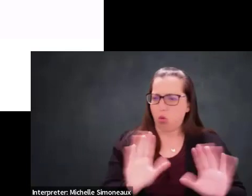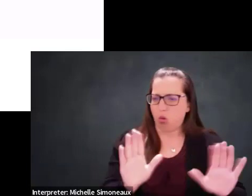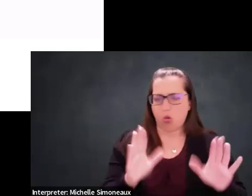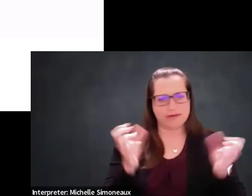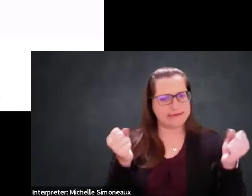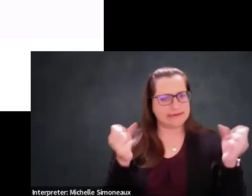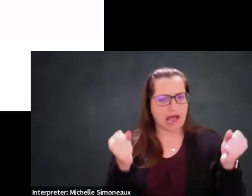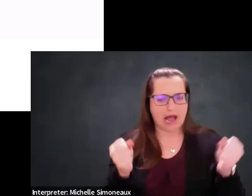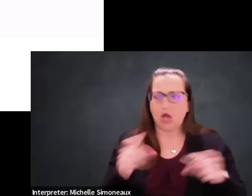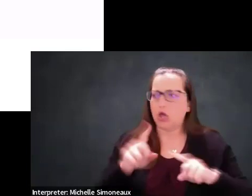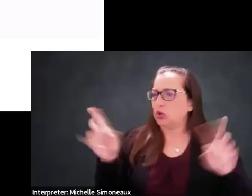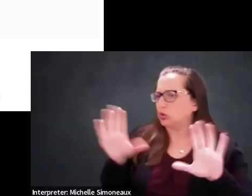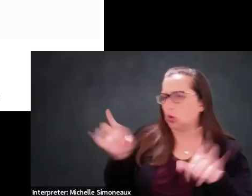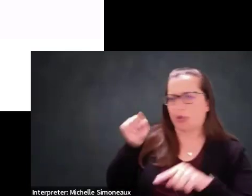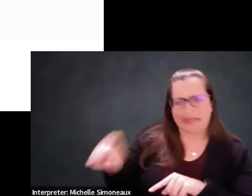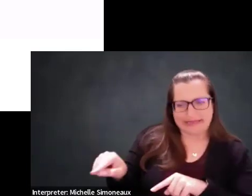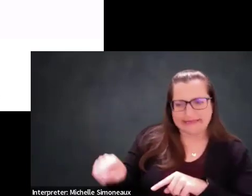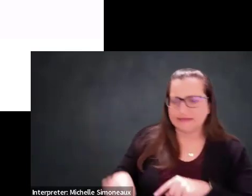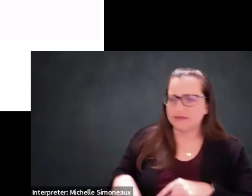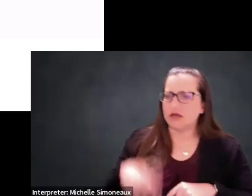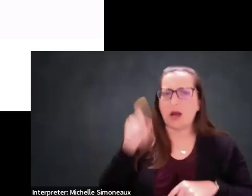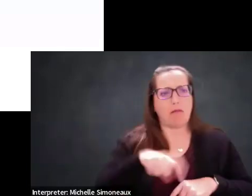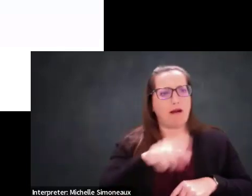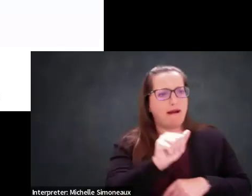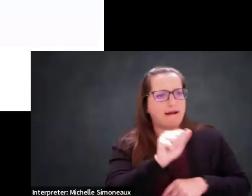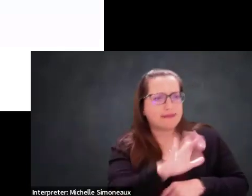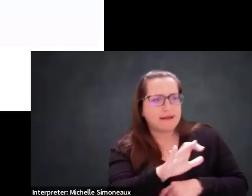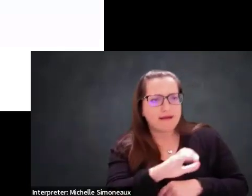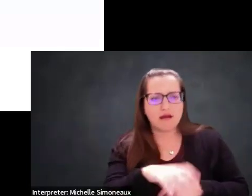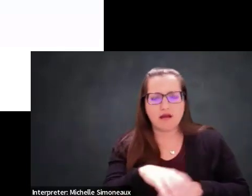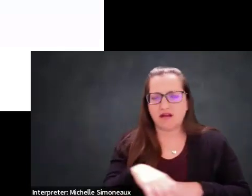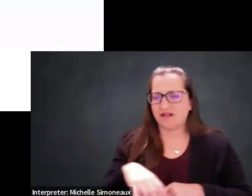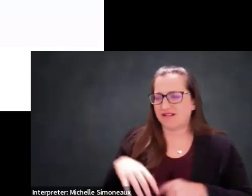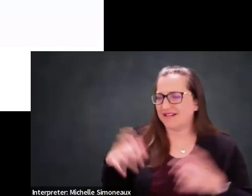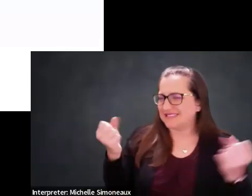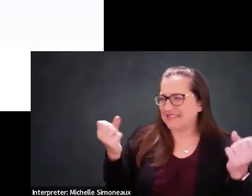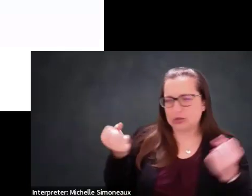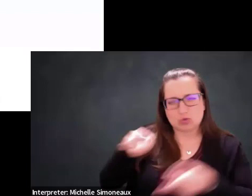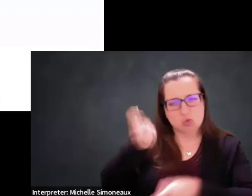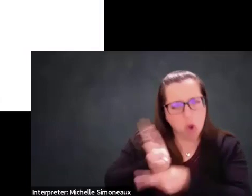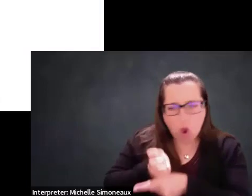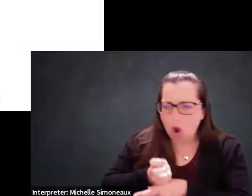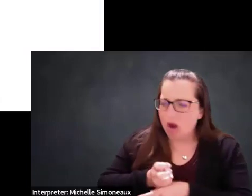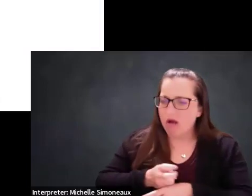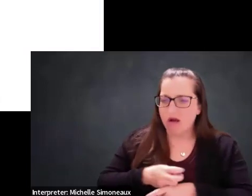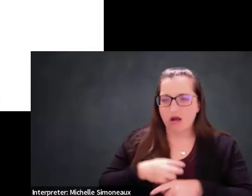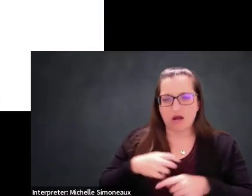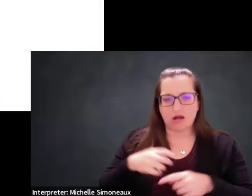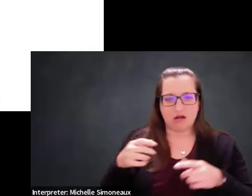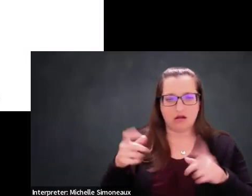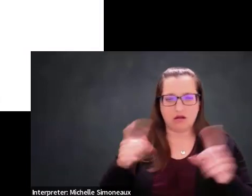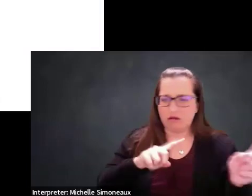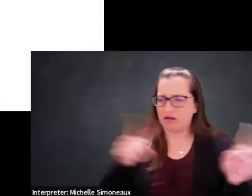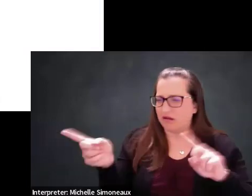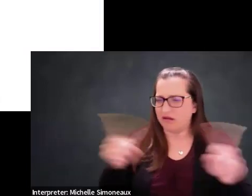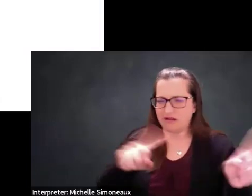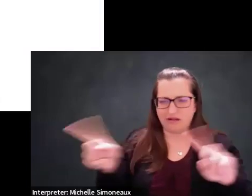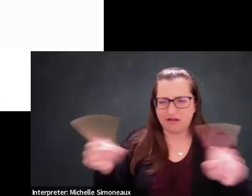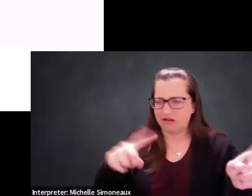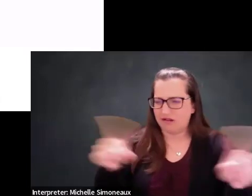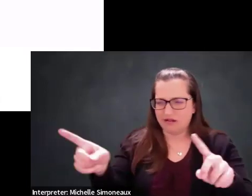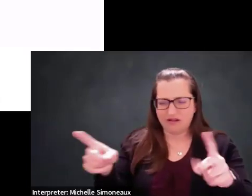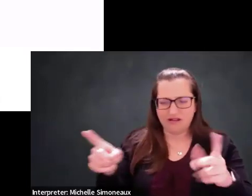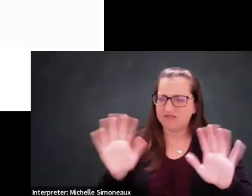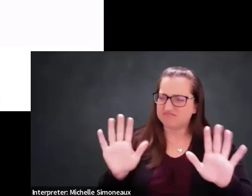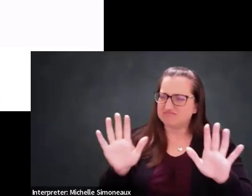do this, don't do that, you know, have them use AEC, it's too hard to do sign language. And I do often say that that is incorrect, that we should be